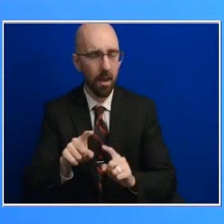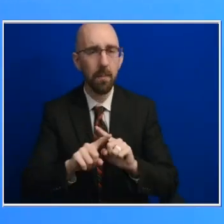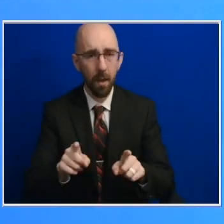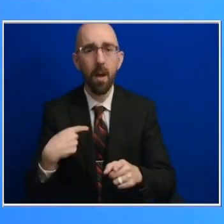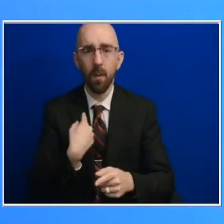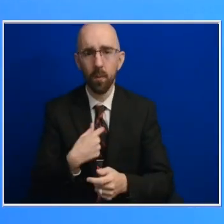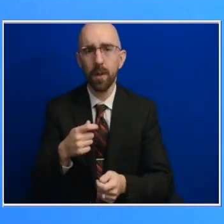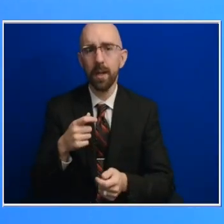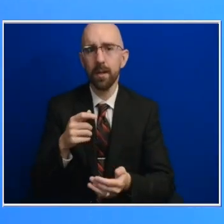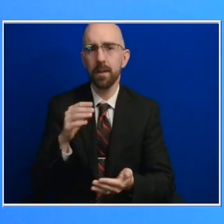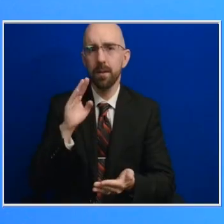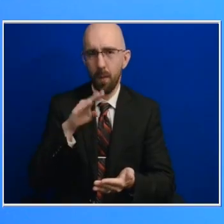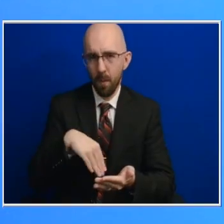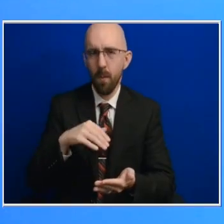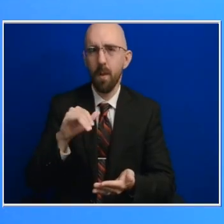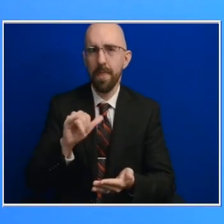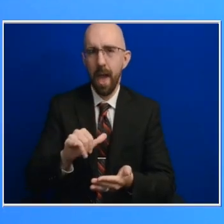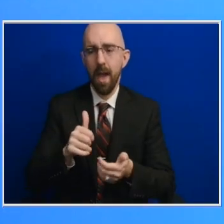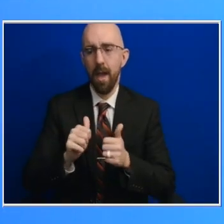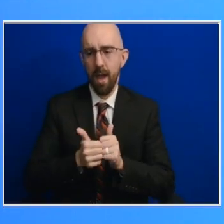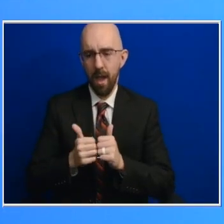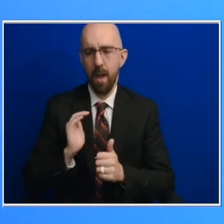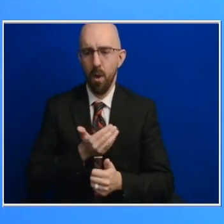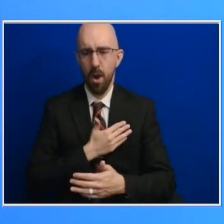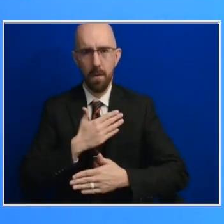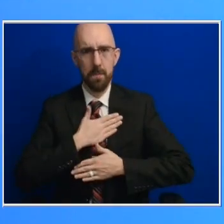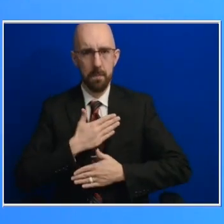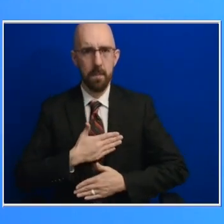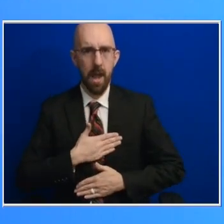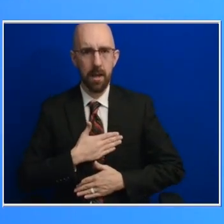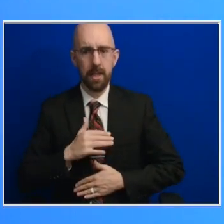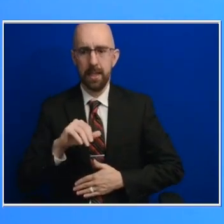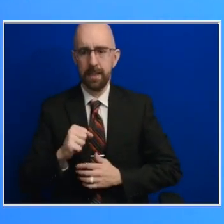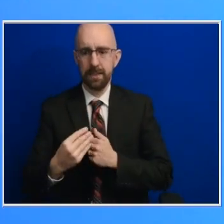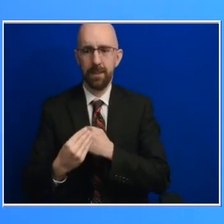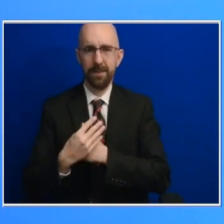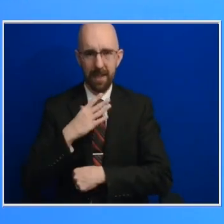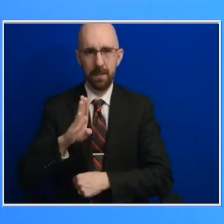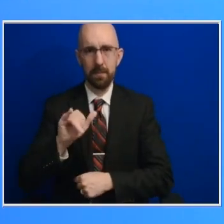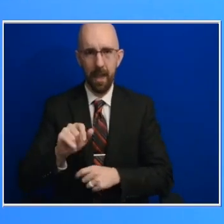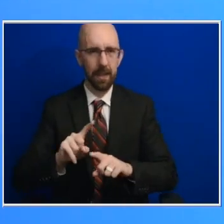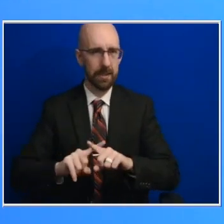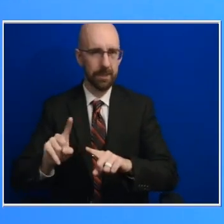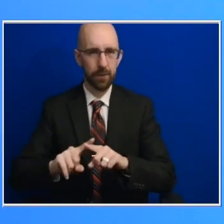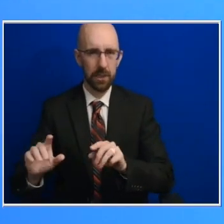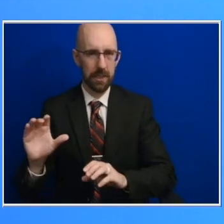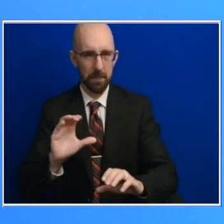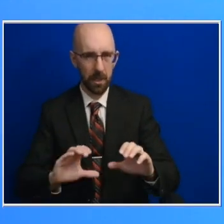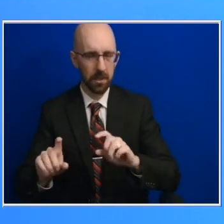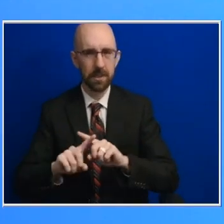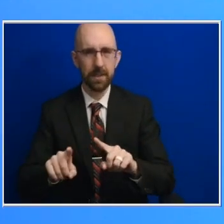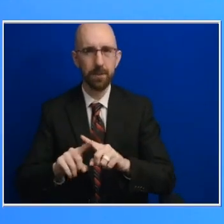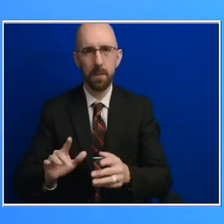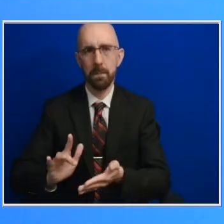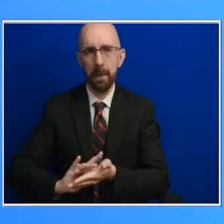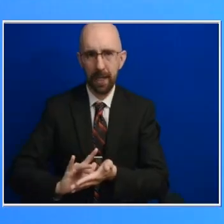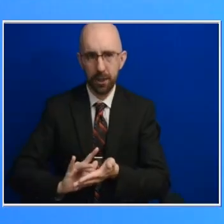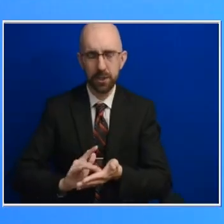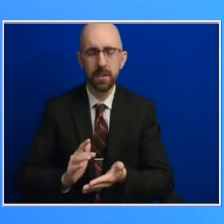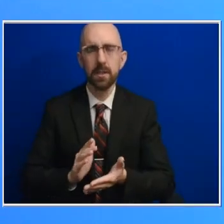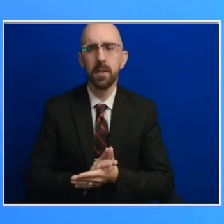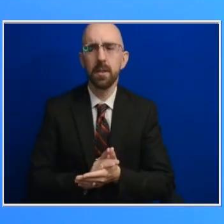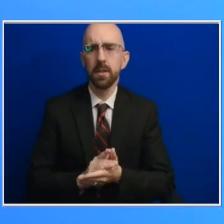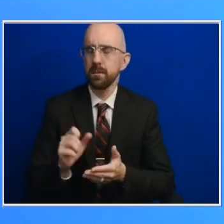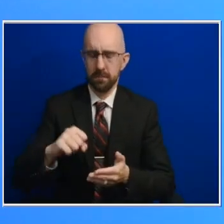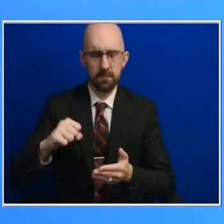know that the ways in which our body is affected by different chemicals and different medications absolutely